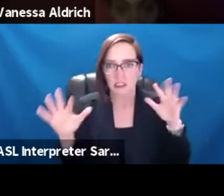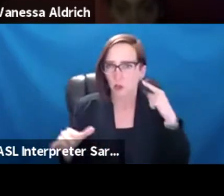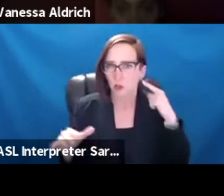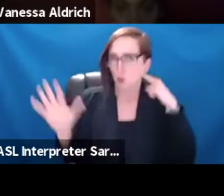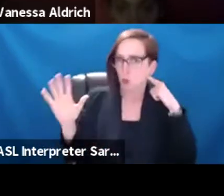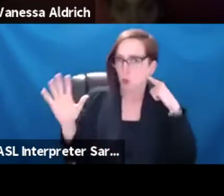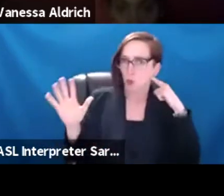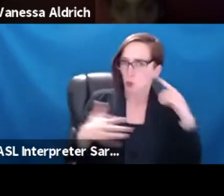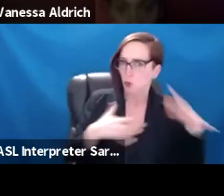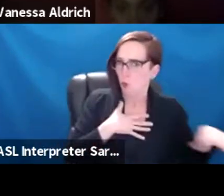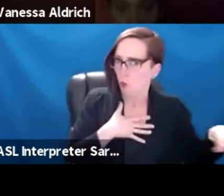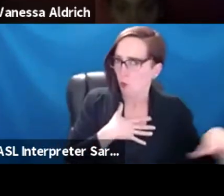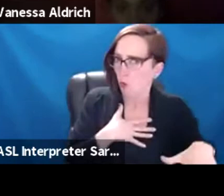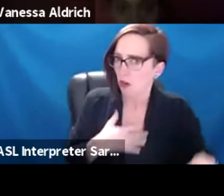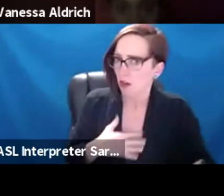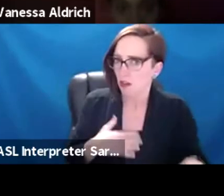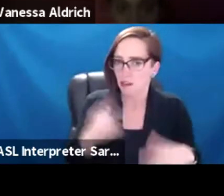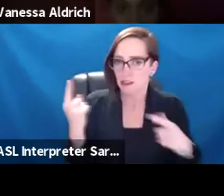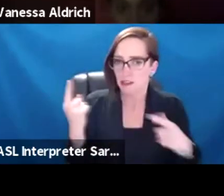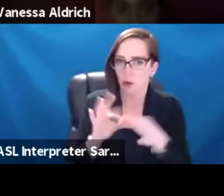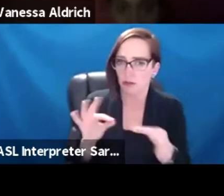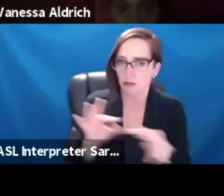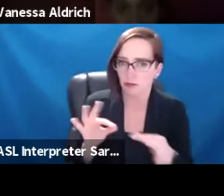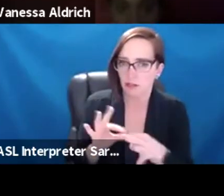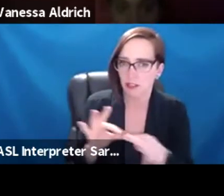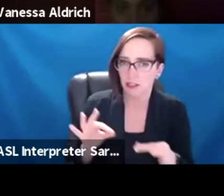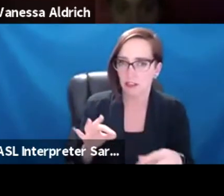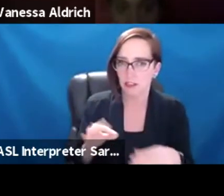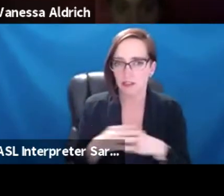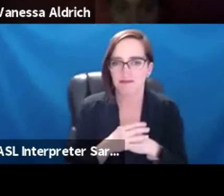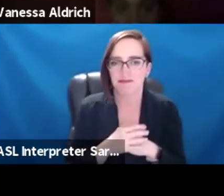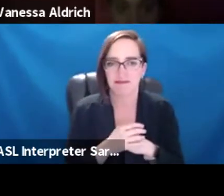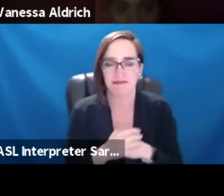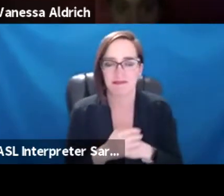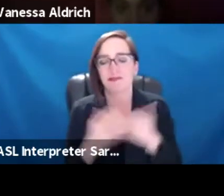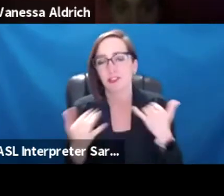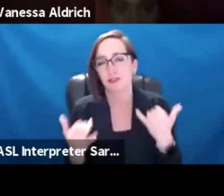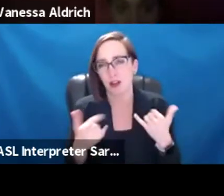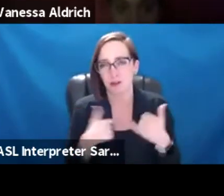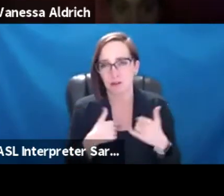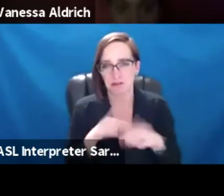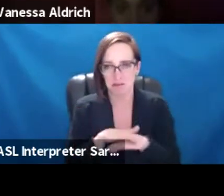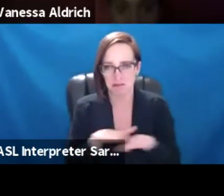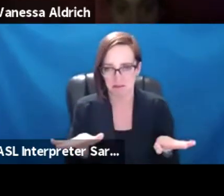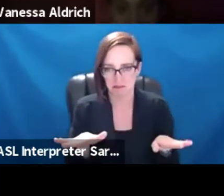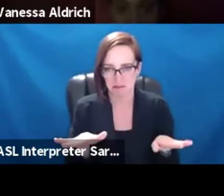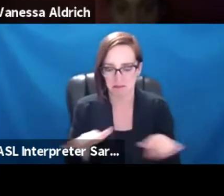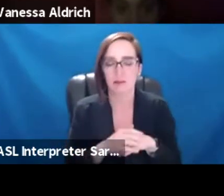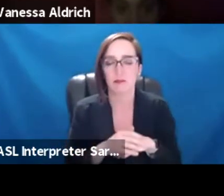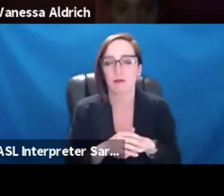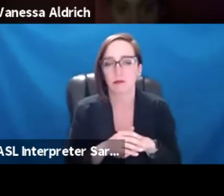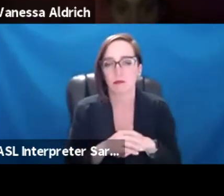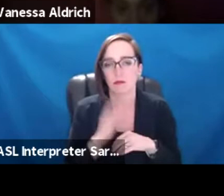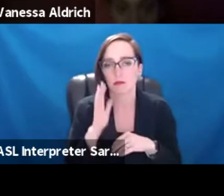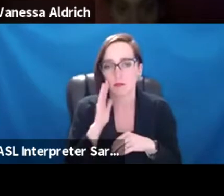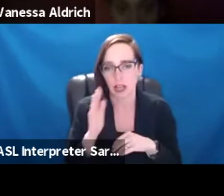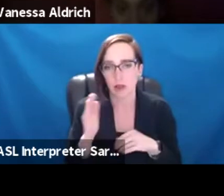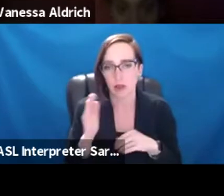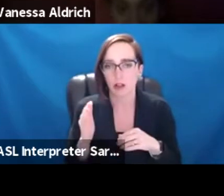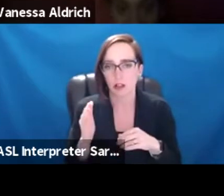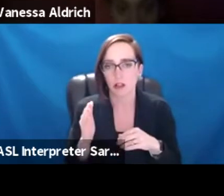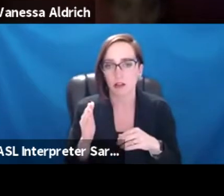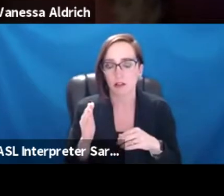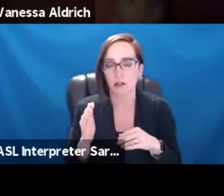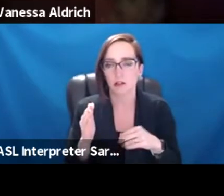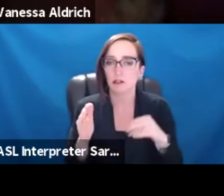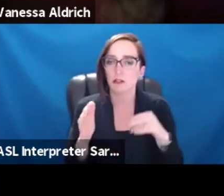Bernadette. Okay, yeah. So what I'm going to invite you in this moment, and we're going to do it